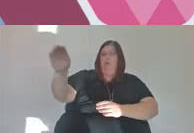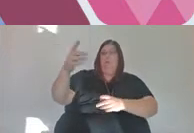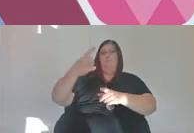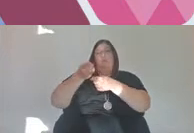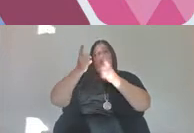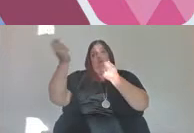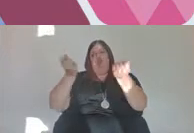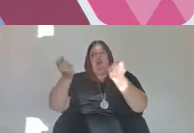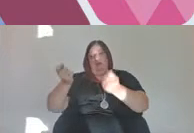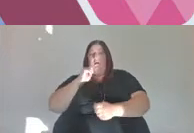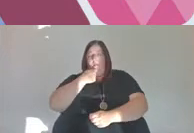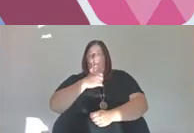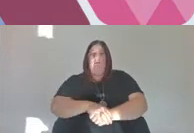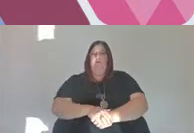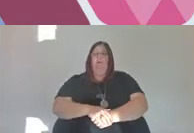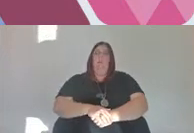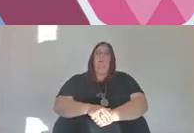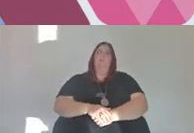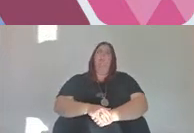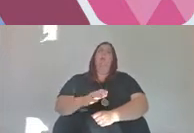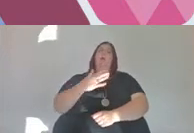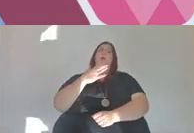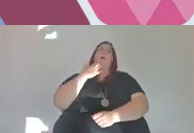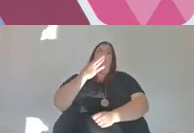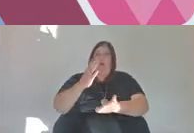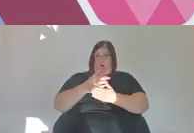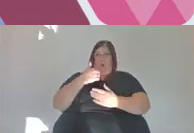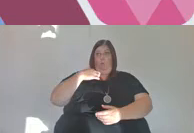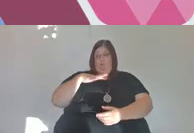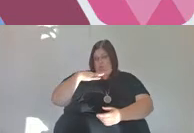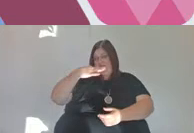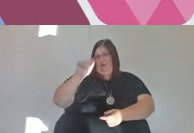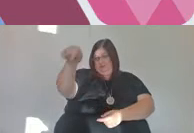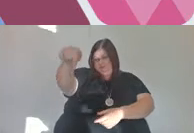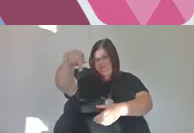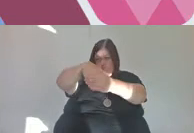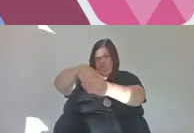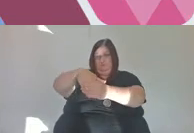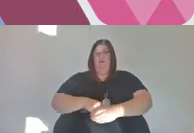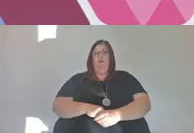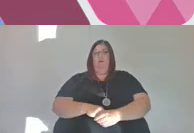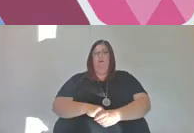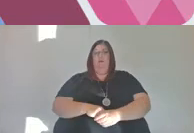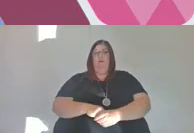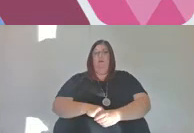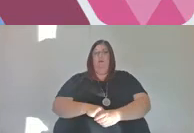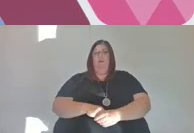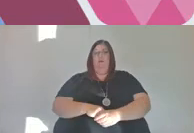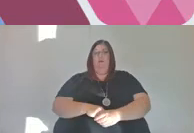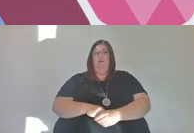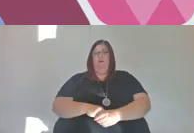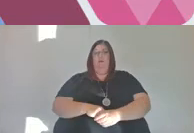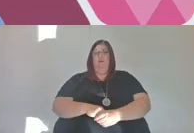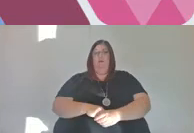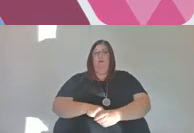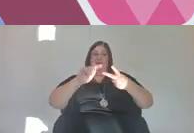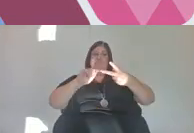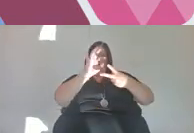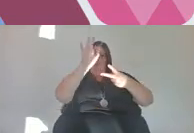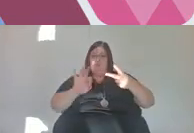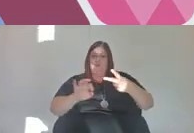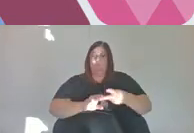done. Thank you. I'd very much like to be invited to that. Should I go on to my second question? Yes,